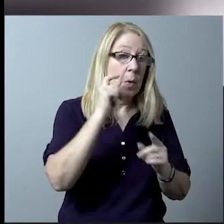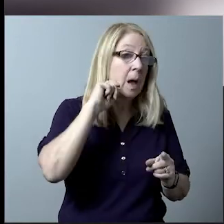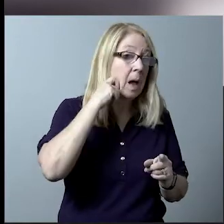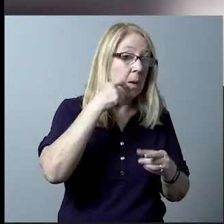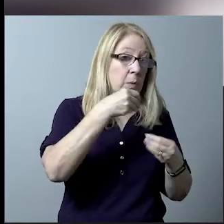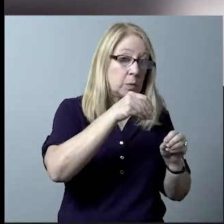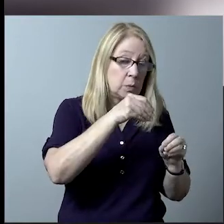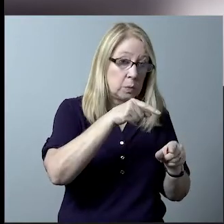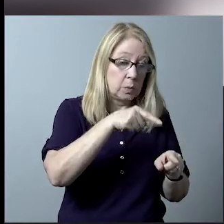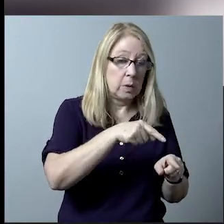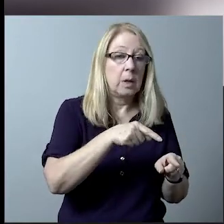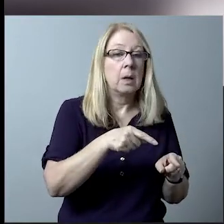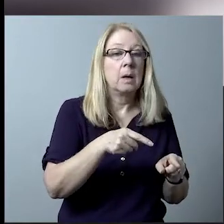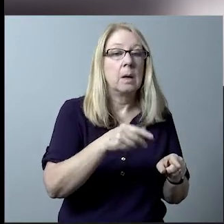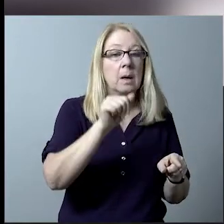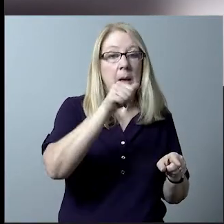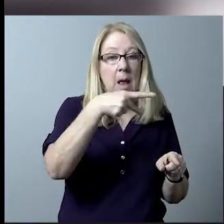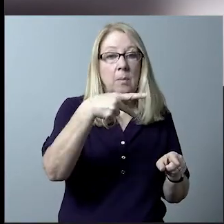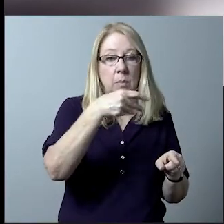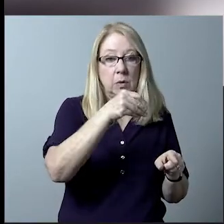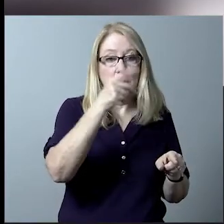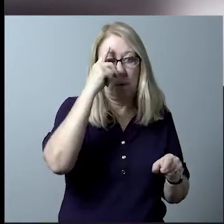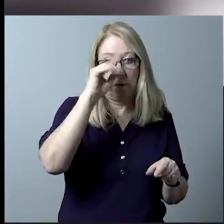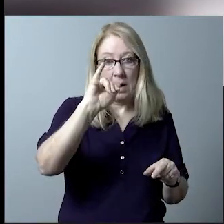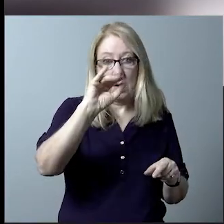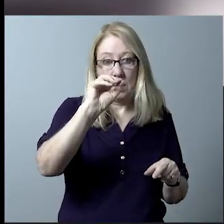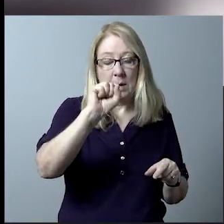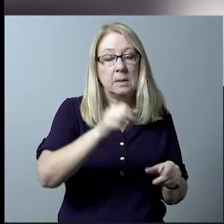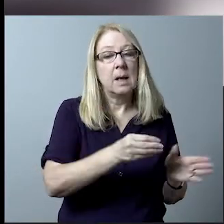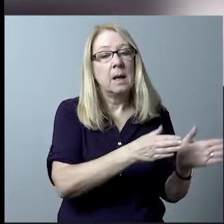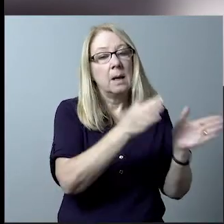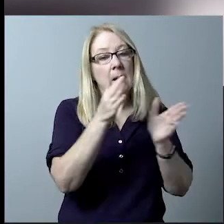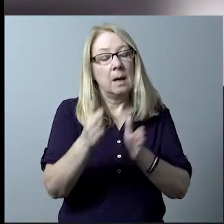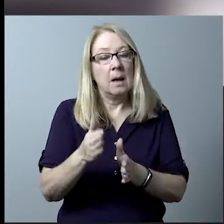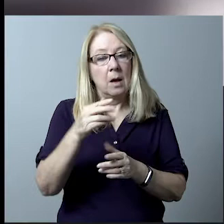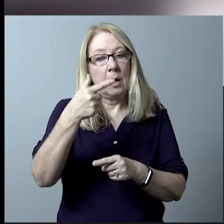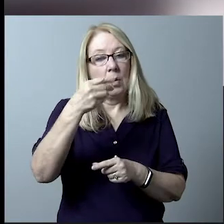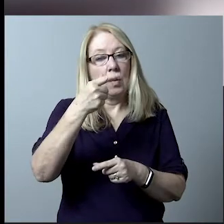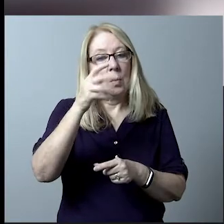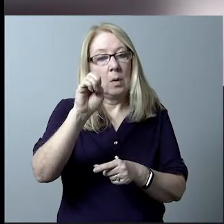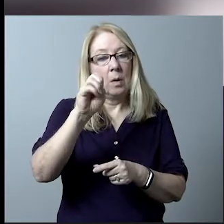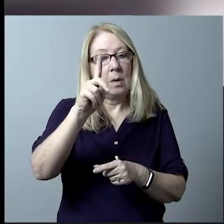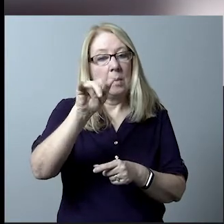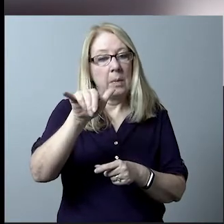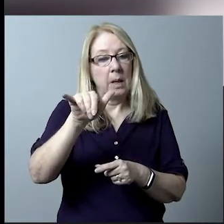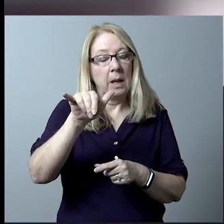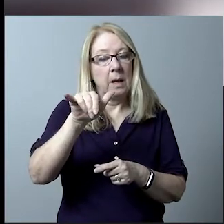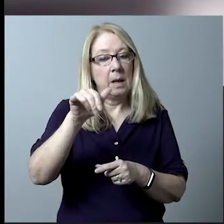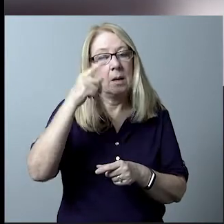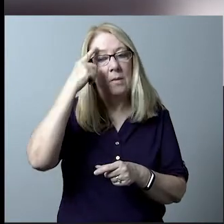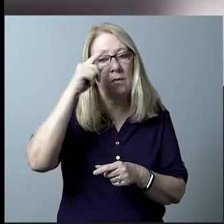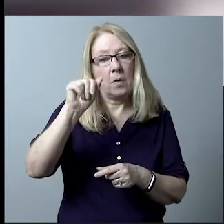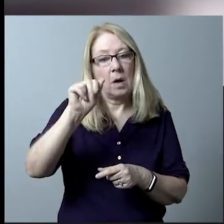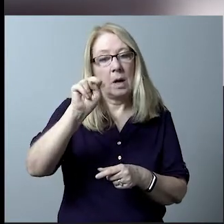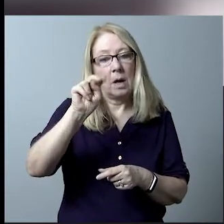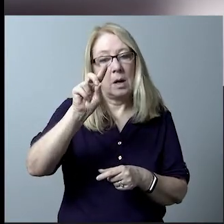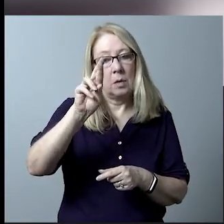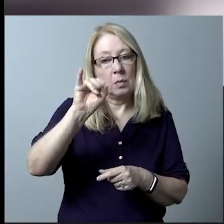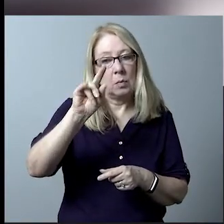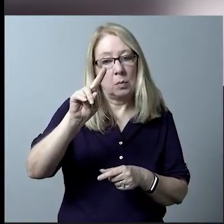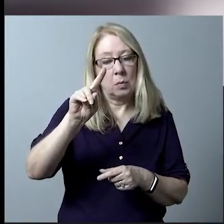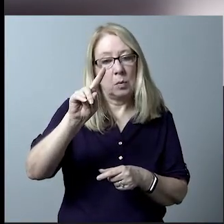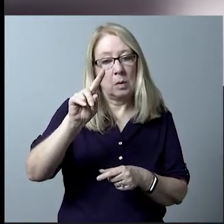available on the Apple Store, App Store for iOS devices, and the Google Play Store for